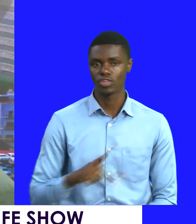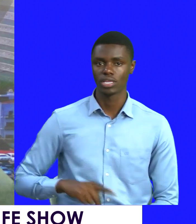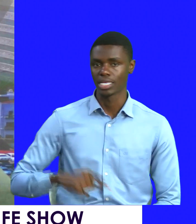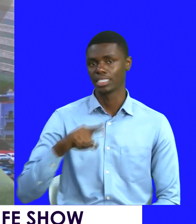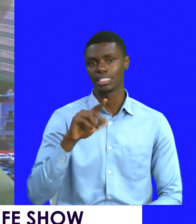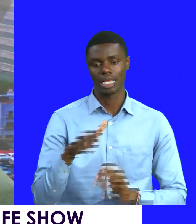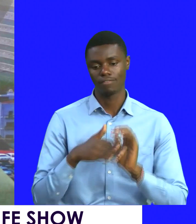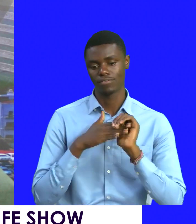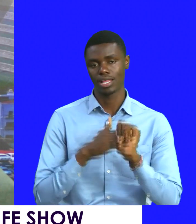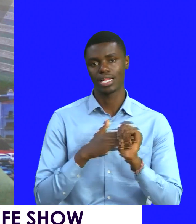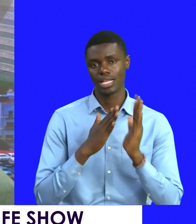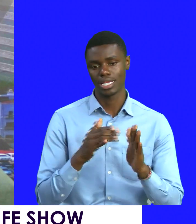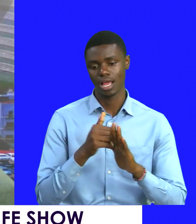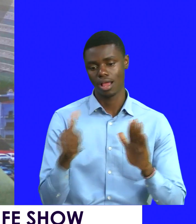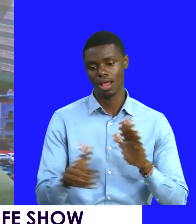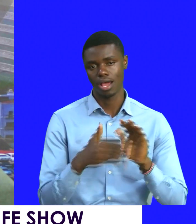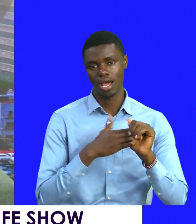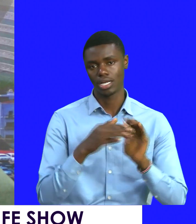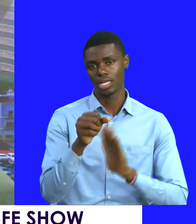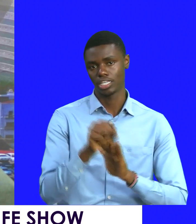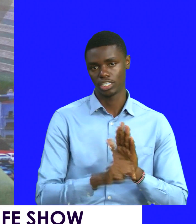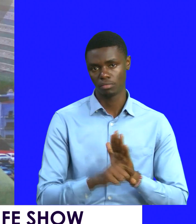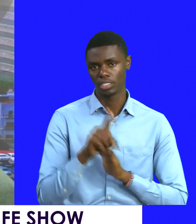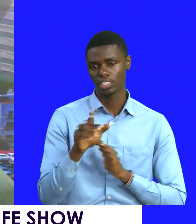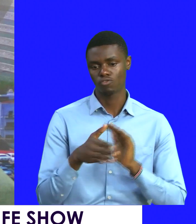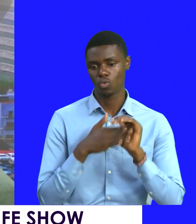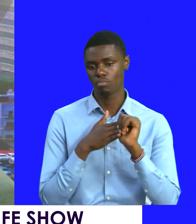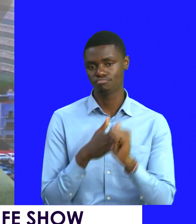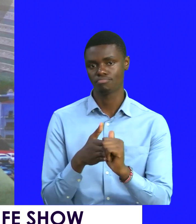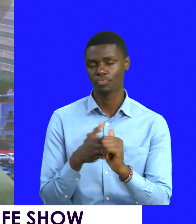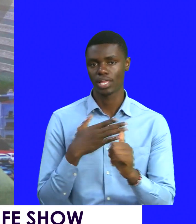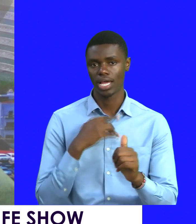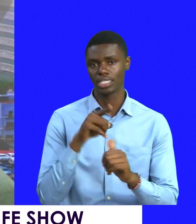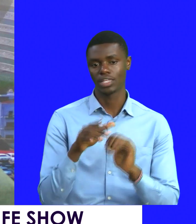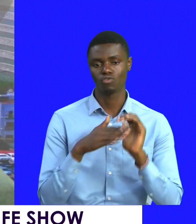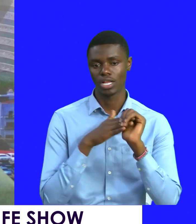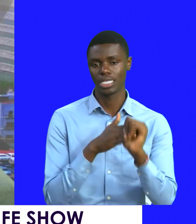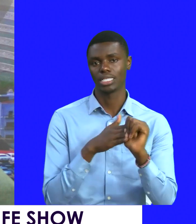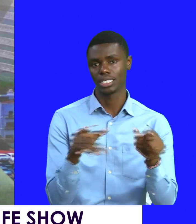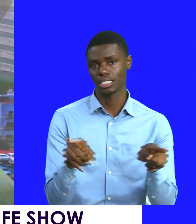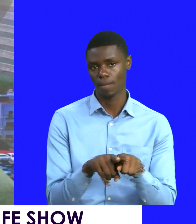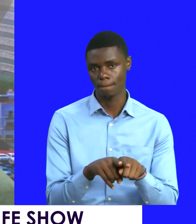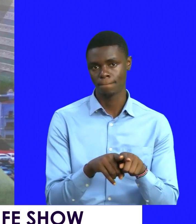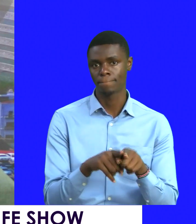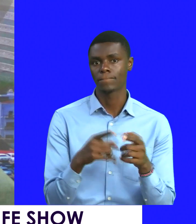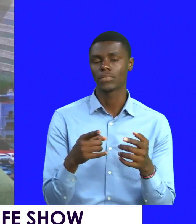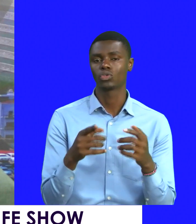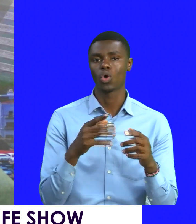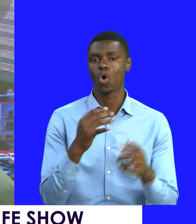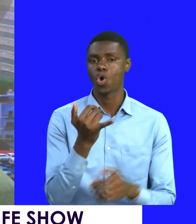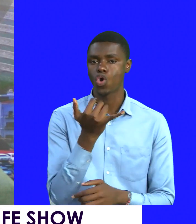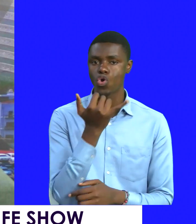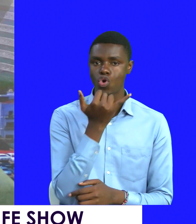under leadership. You are being led and you are leading. Rogue